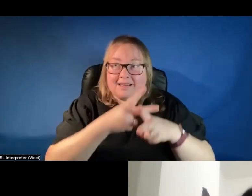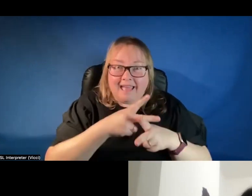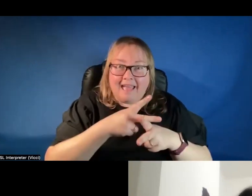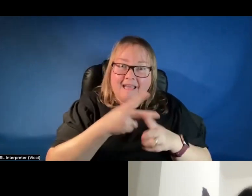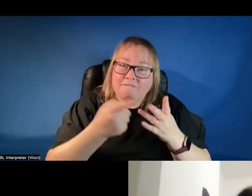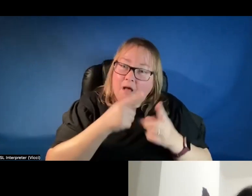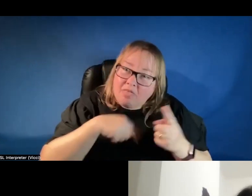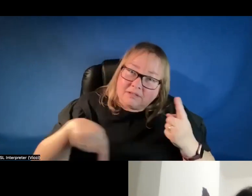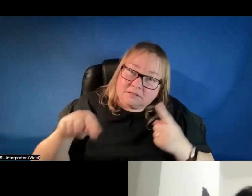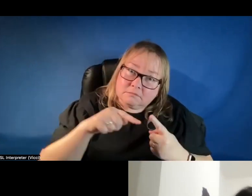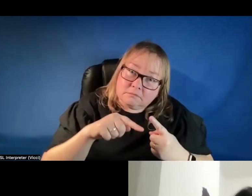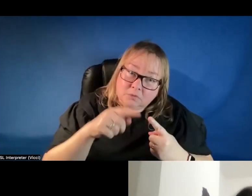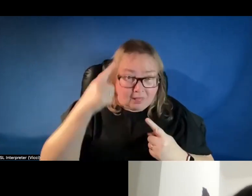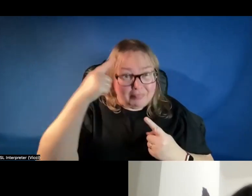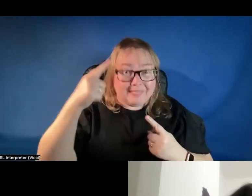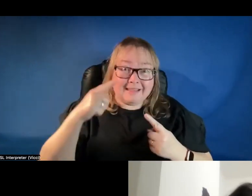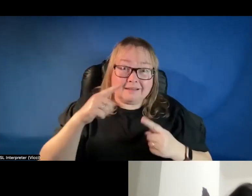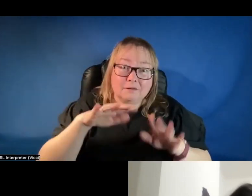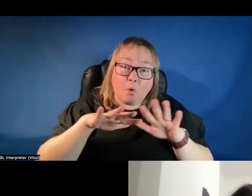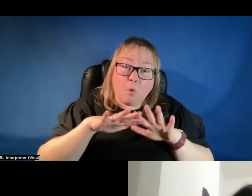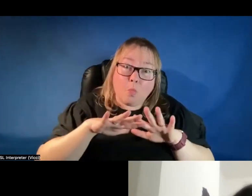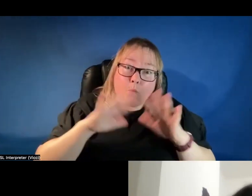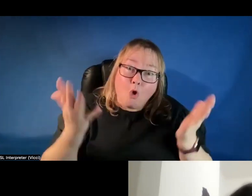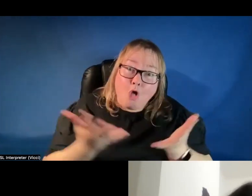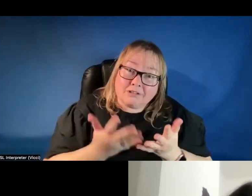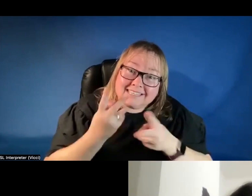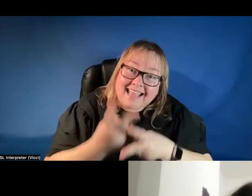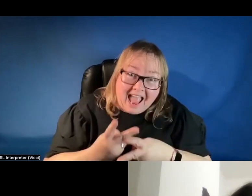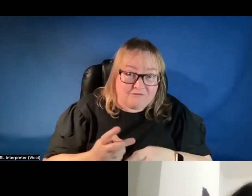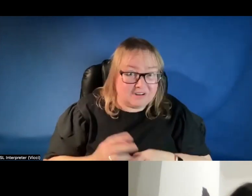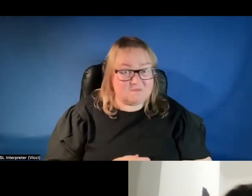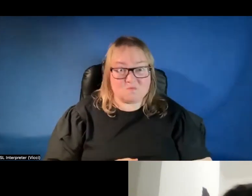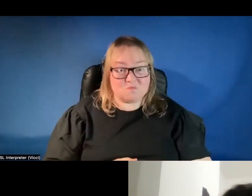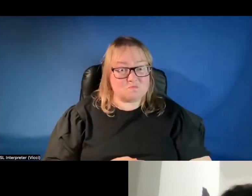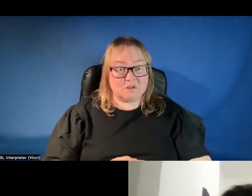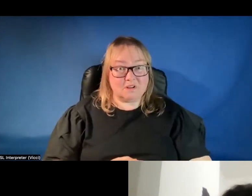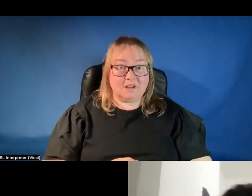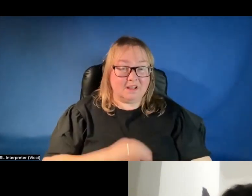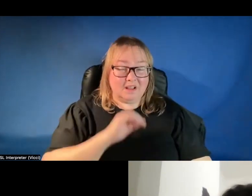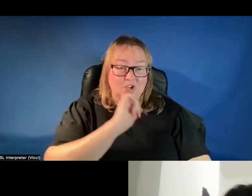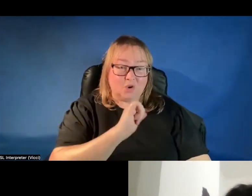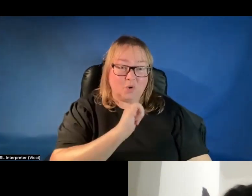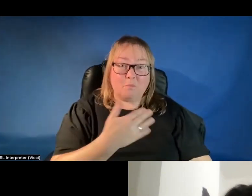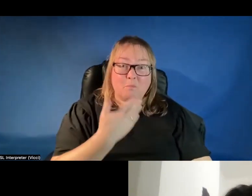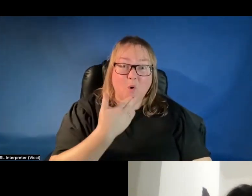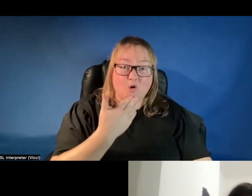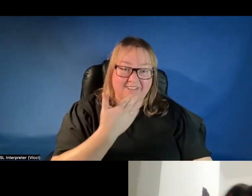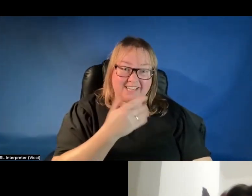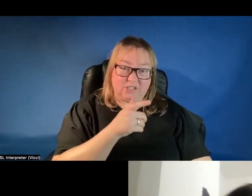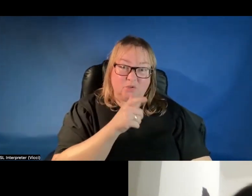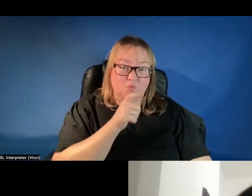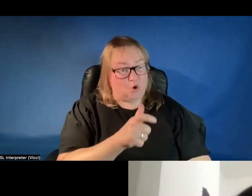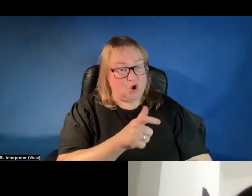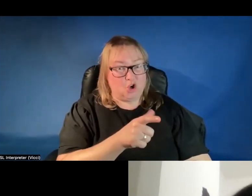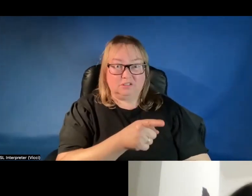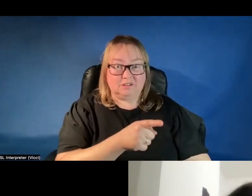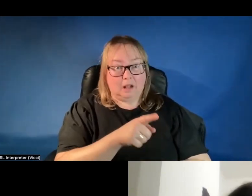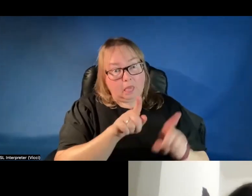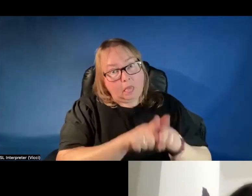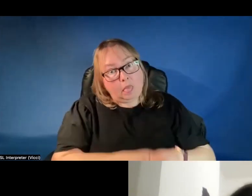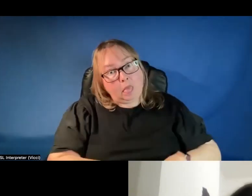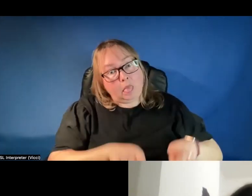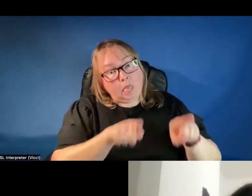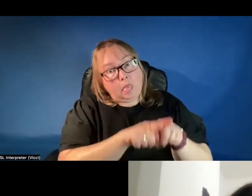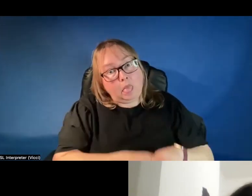very caring is indeed the boring part. Like, I really agree with what you're saying about trying to find the fragments of joy